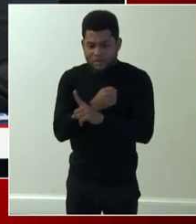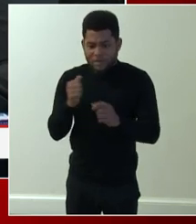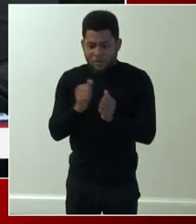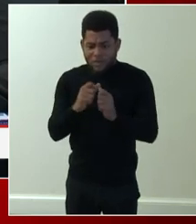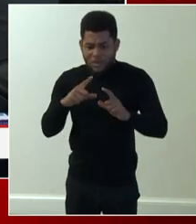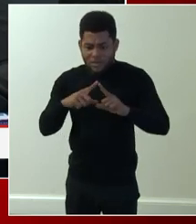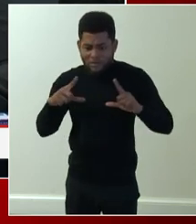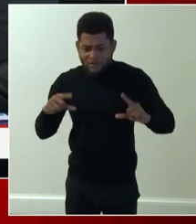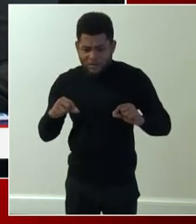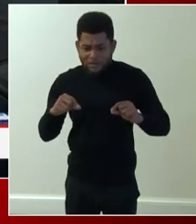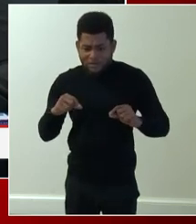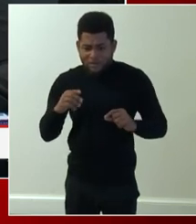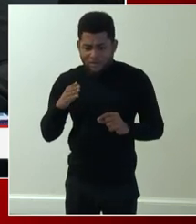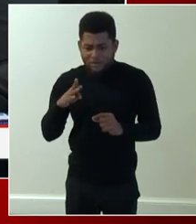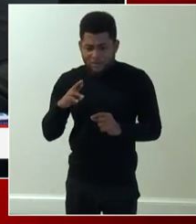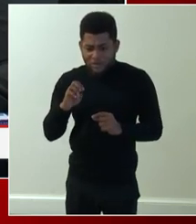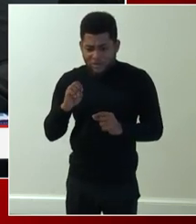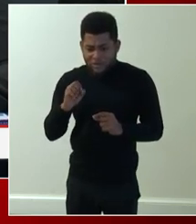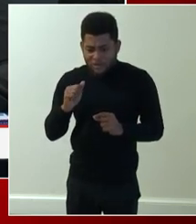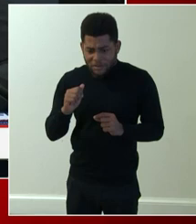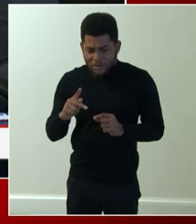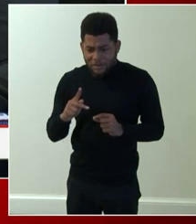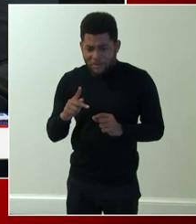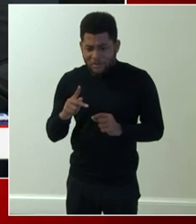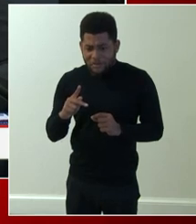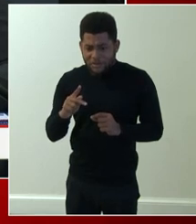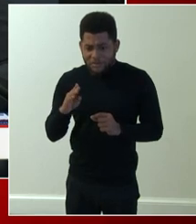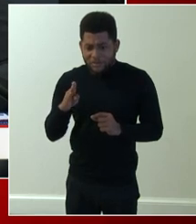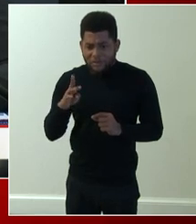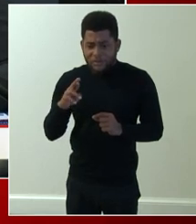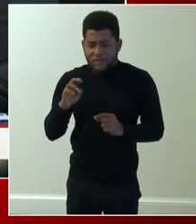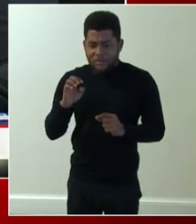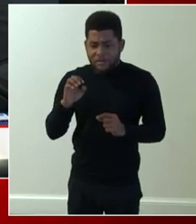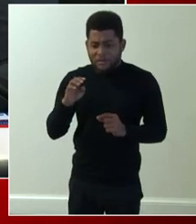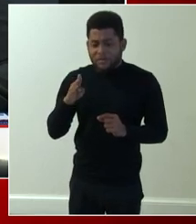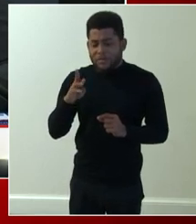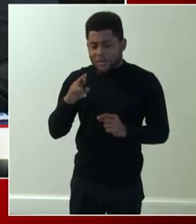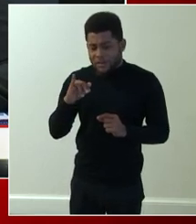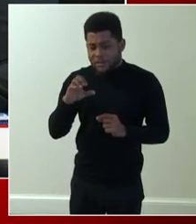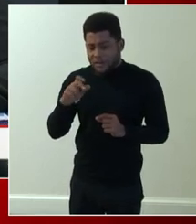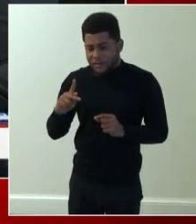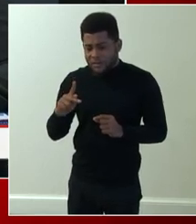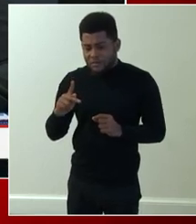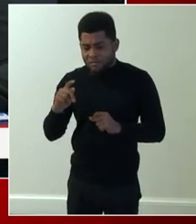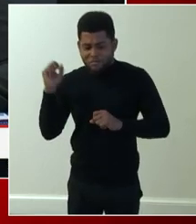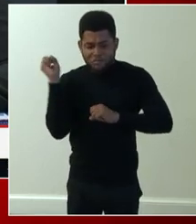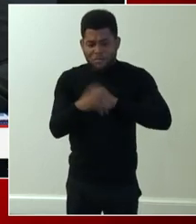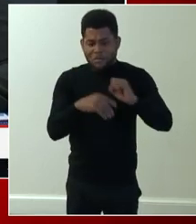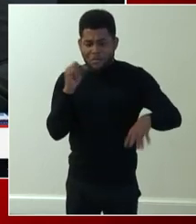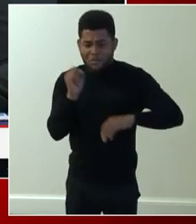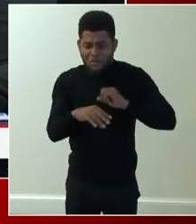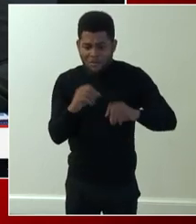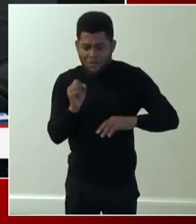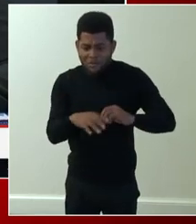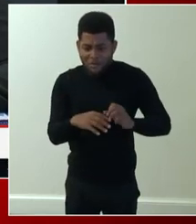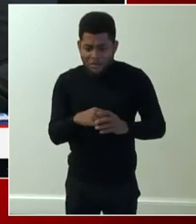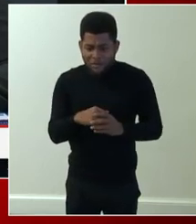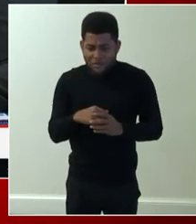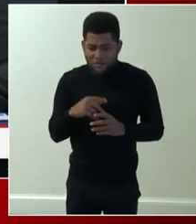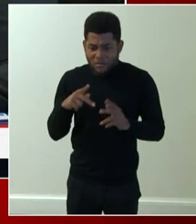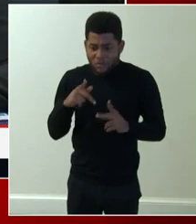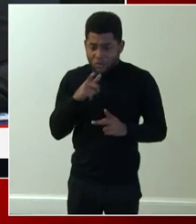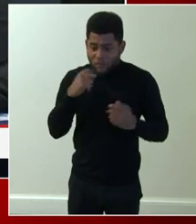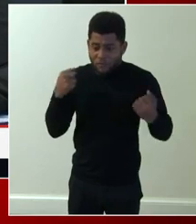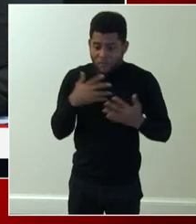these random attacks have started to make people feel unsafe. There's talk of local daycares not wanting to take the kids outside. Are you familiar